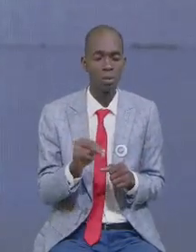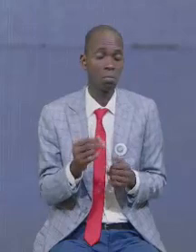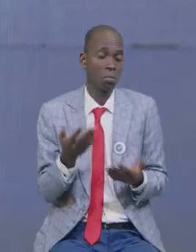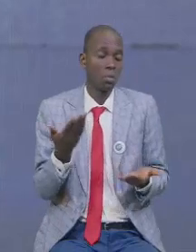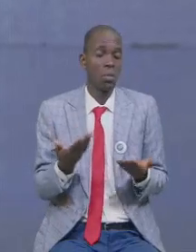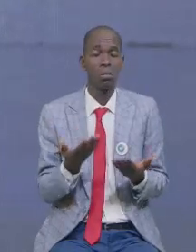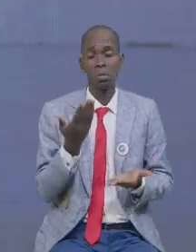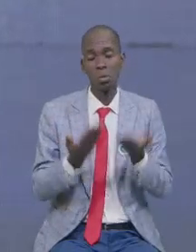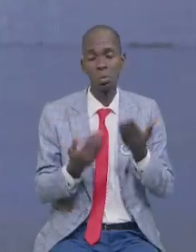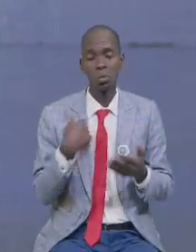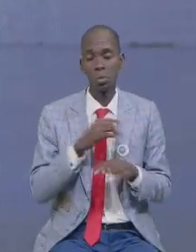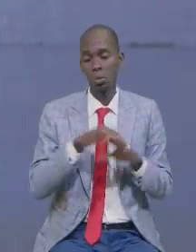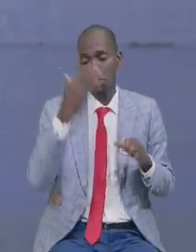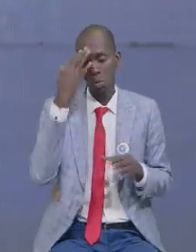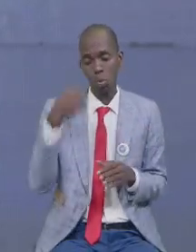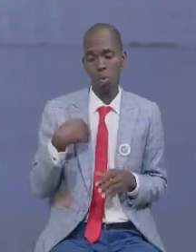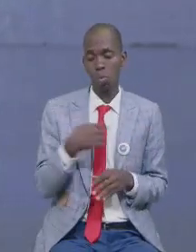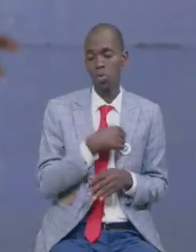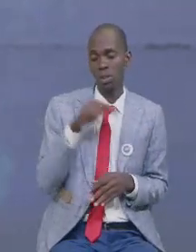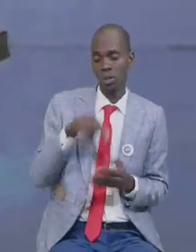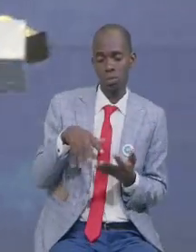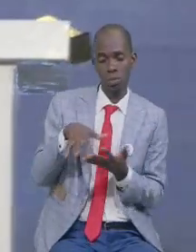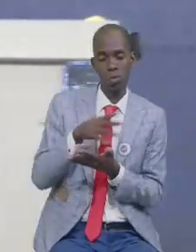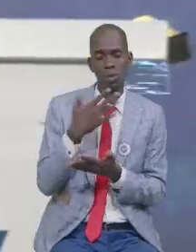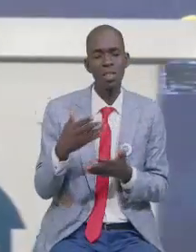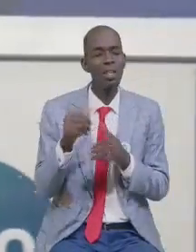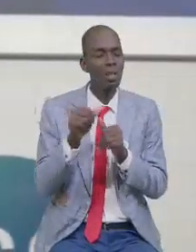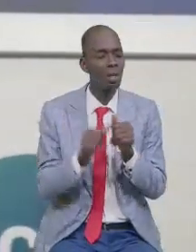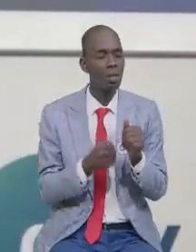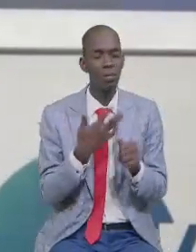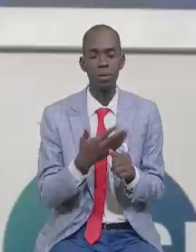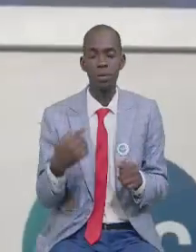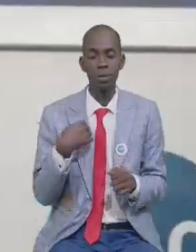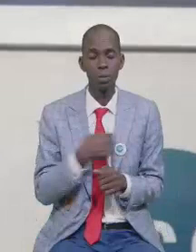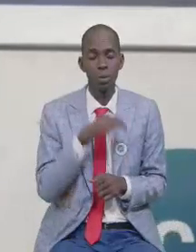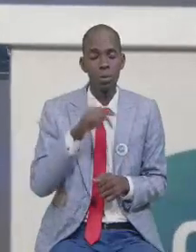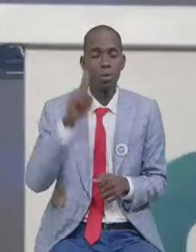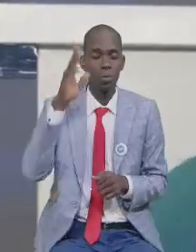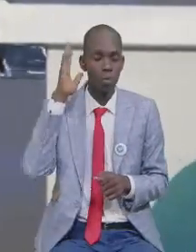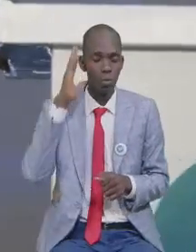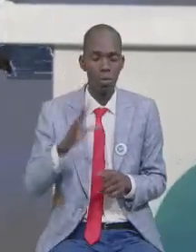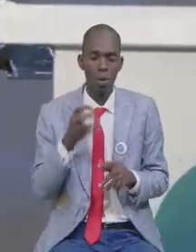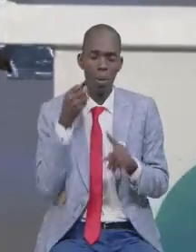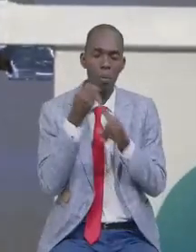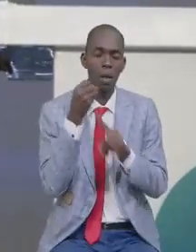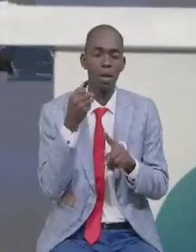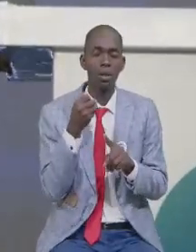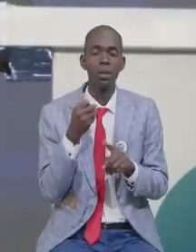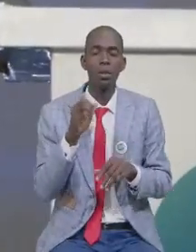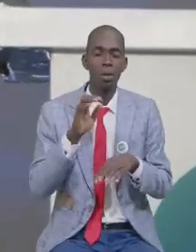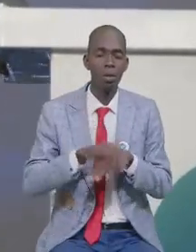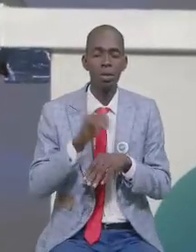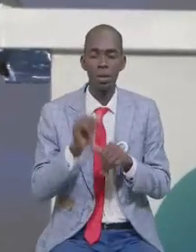we need those things, everything we need, you impart to every life,